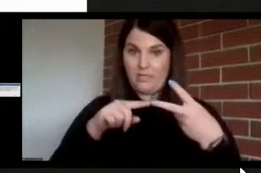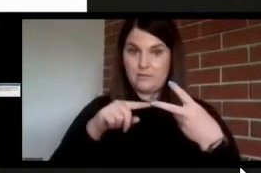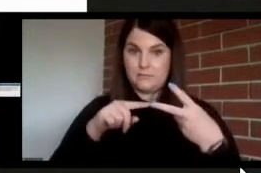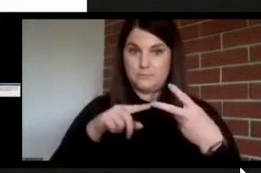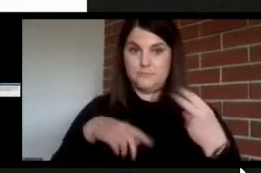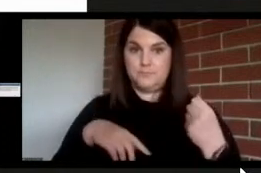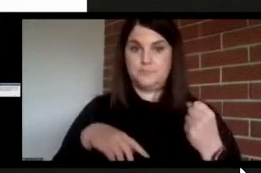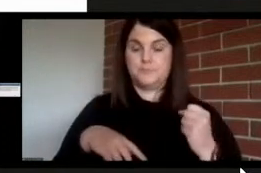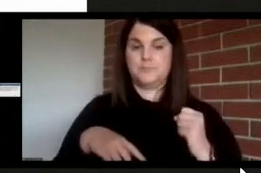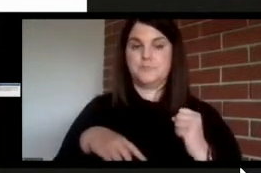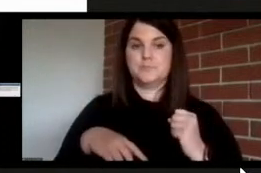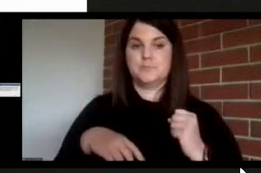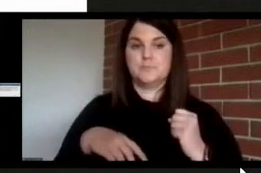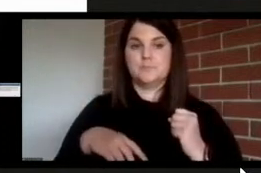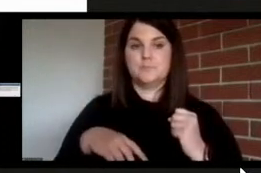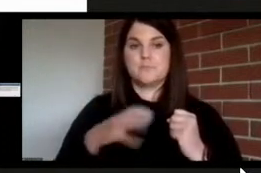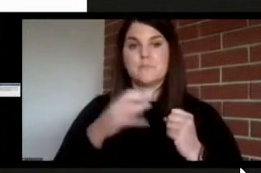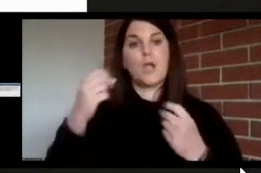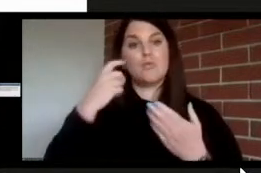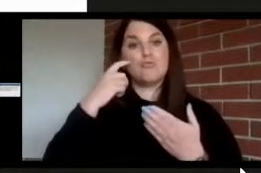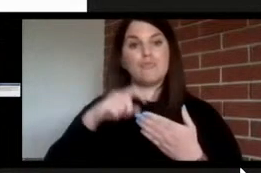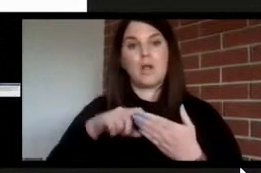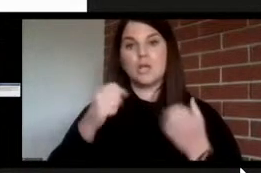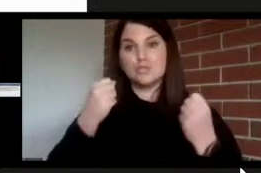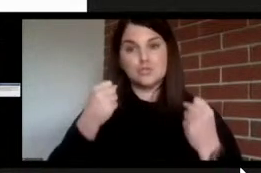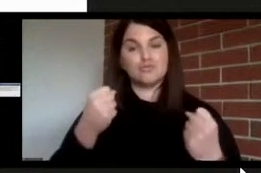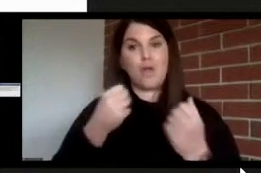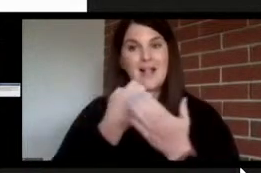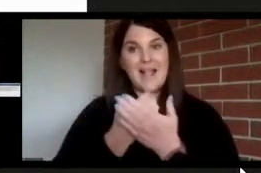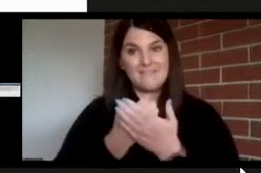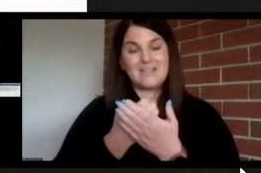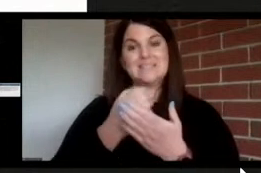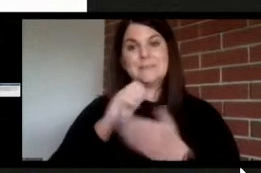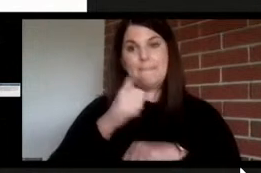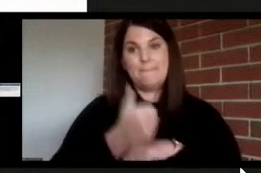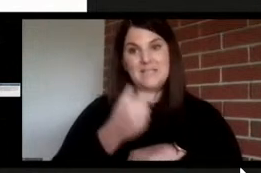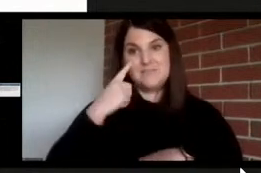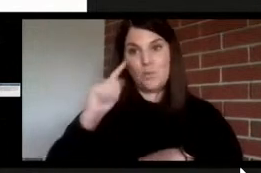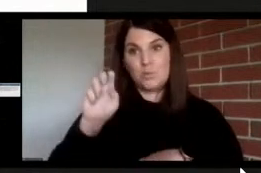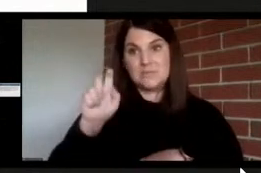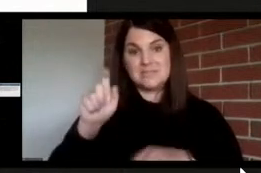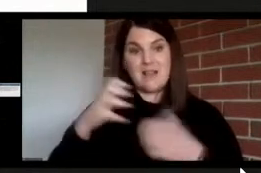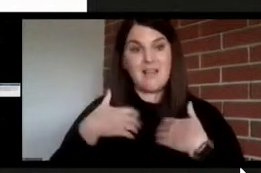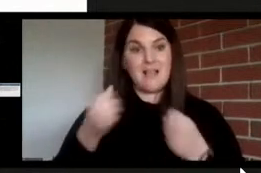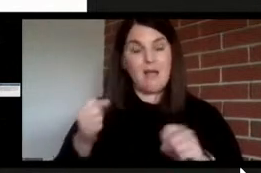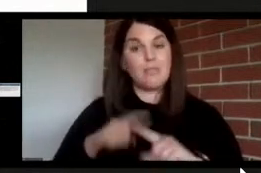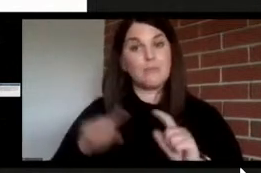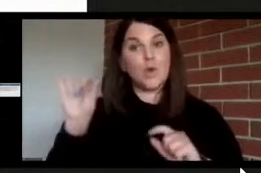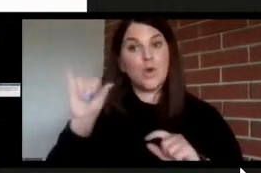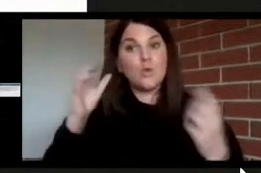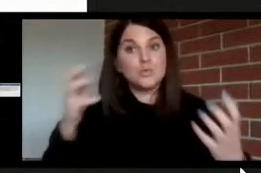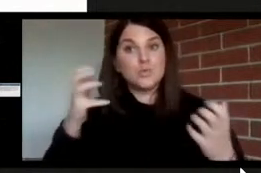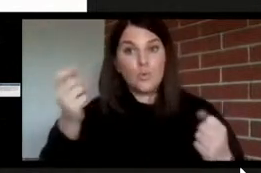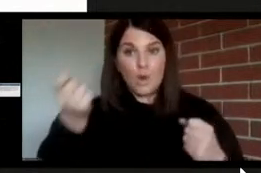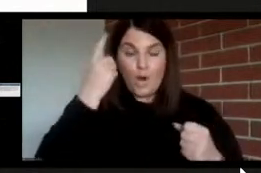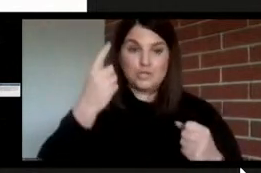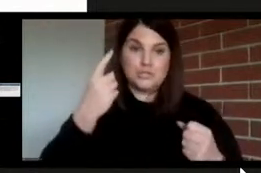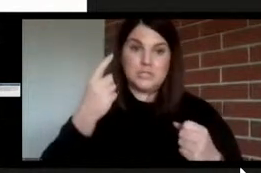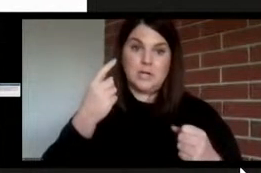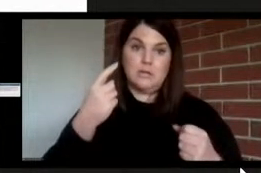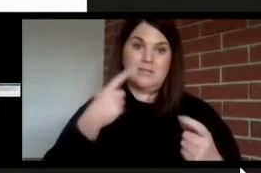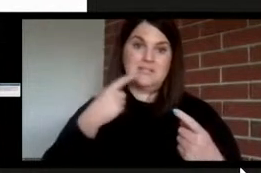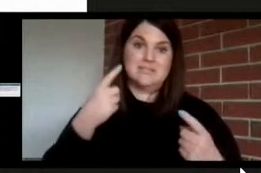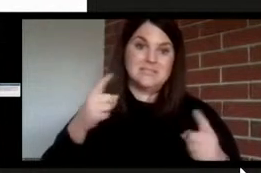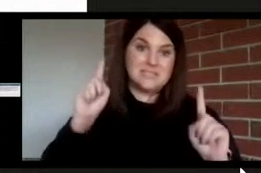of the pandemic, recognizing there is a strong evidence base for telehealth, but also really wanting to understand the successes,